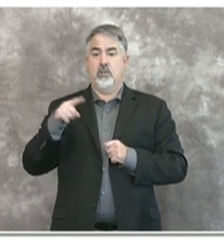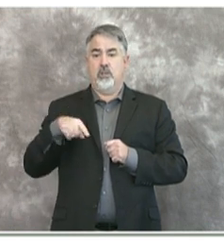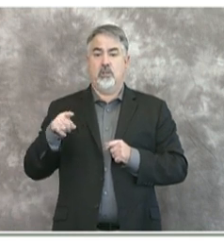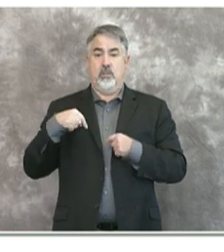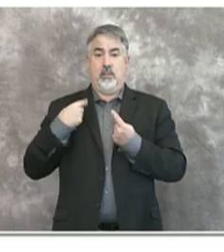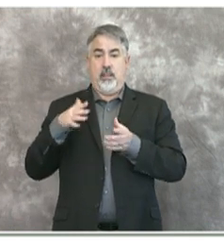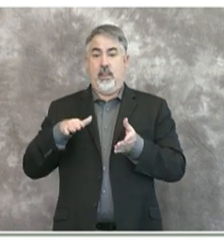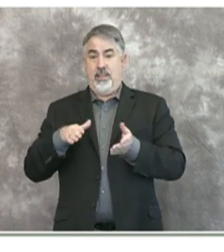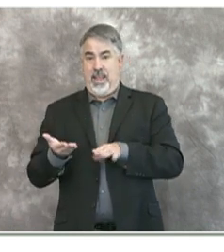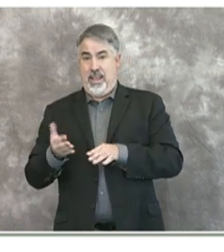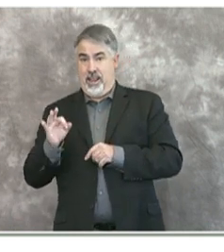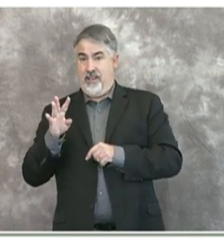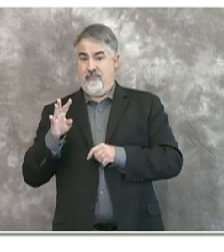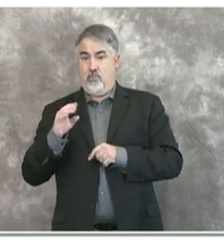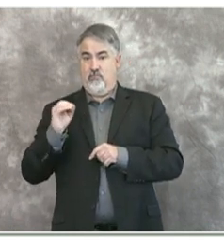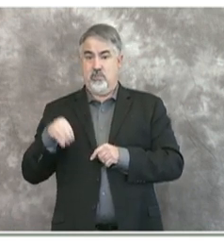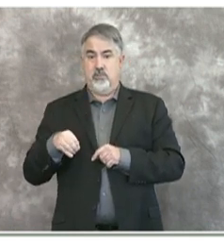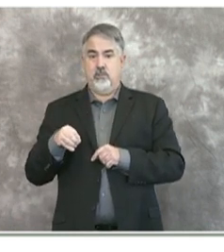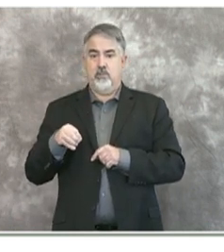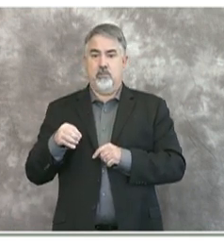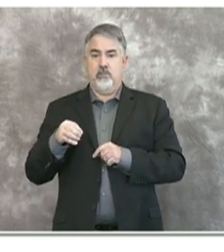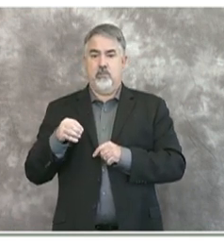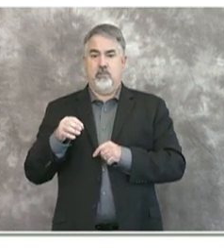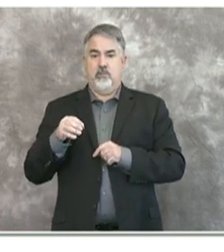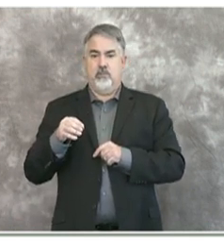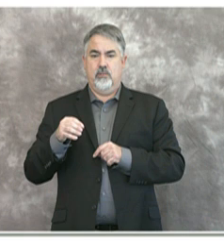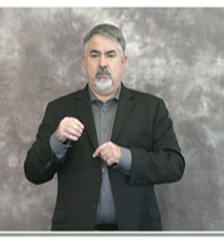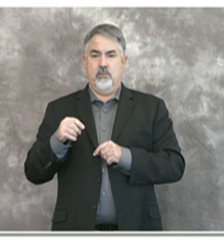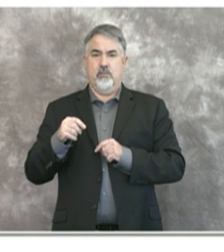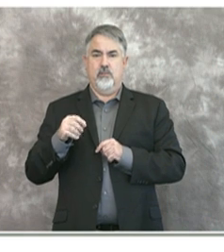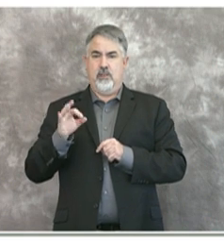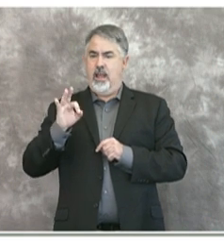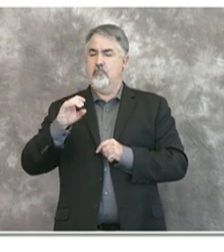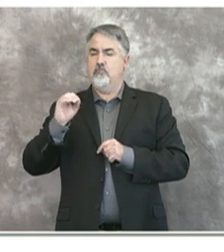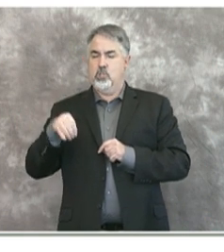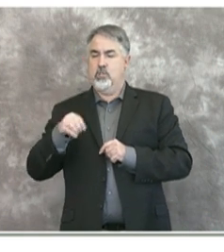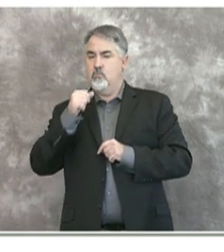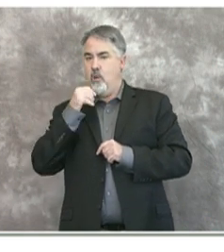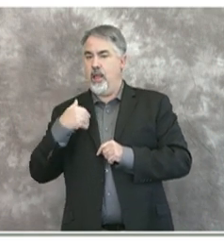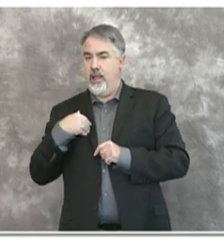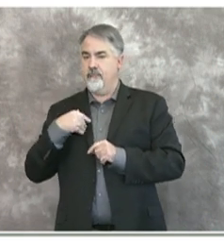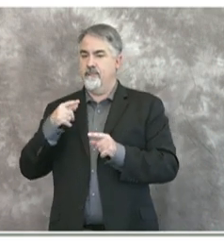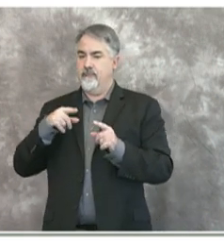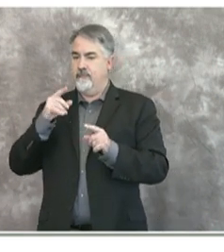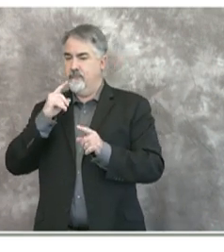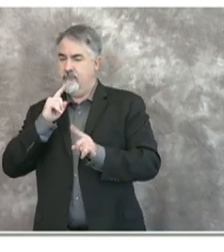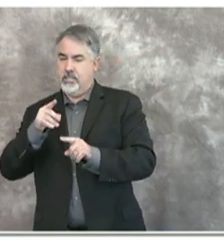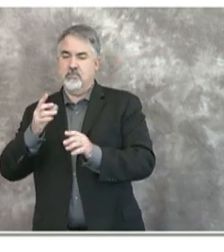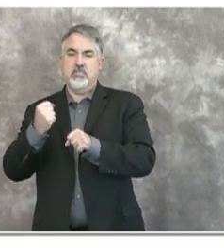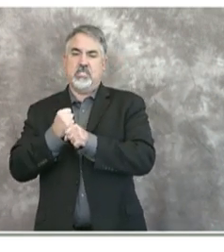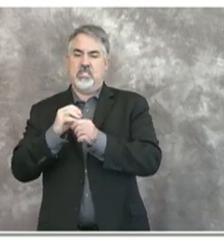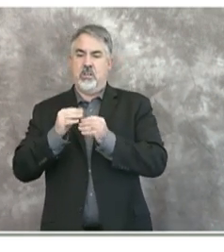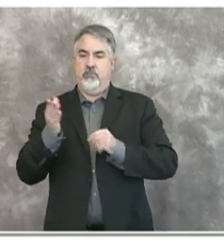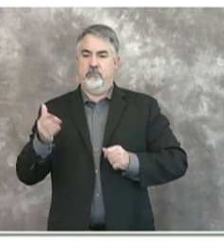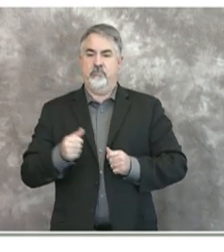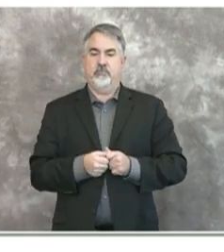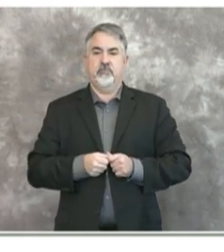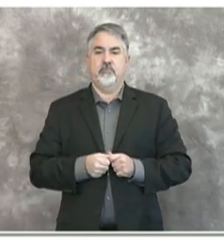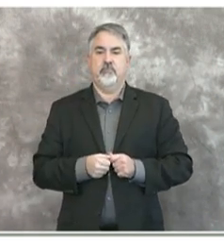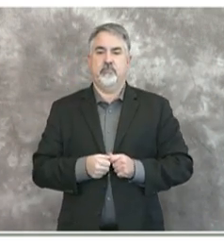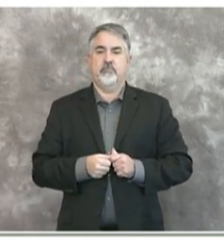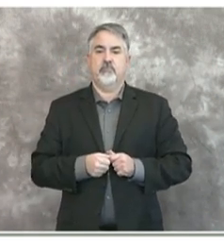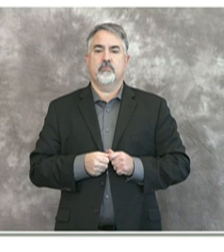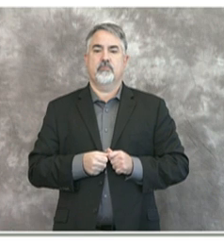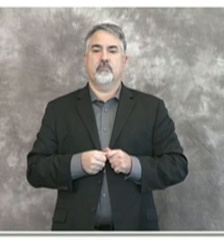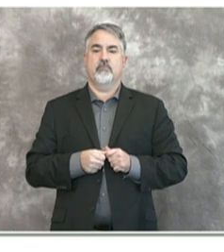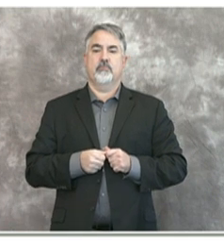that we do not have race and ethnicity for 14 of that total. Of the total for which we have these data,